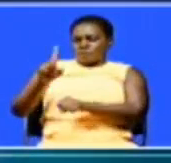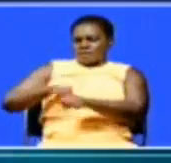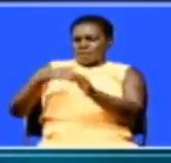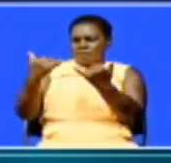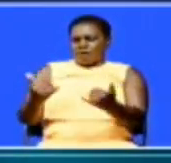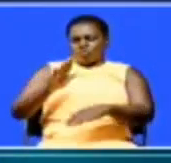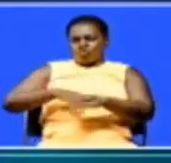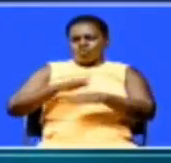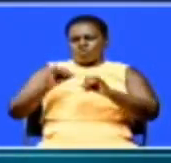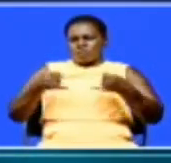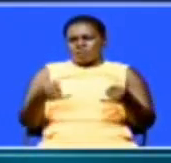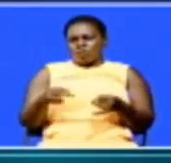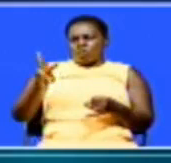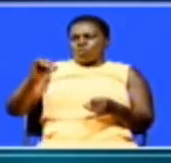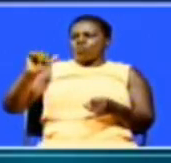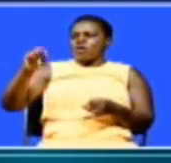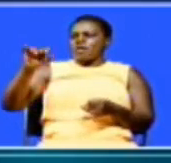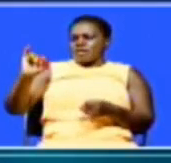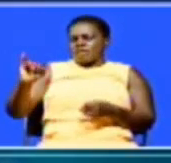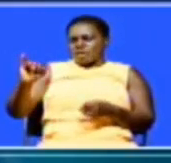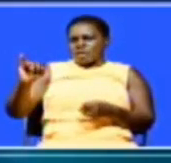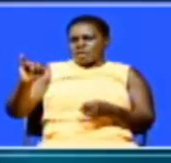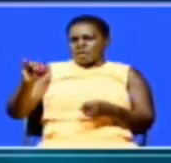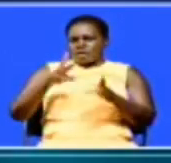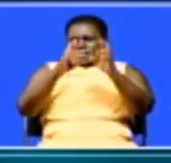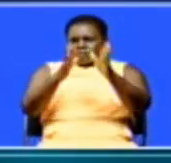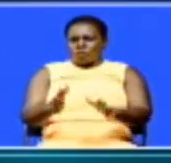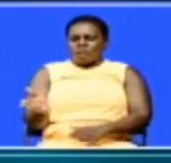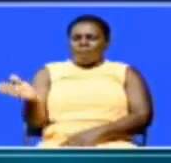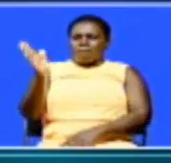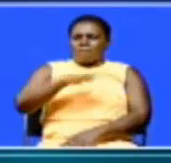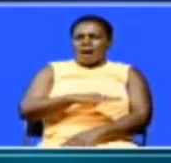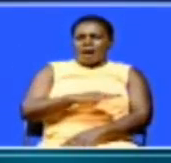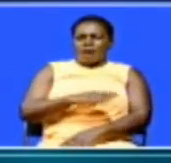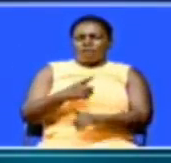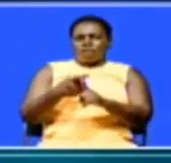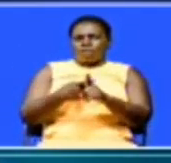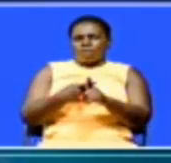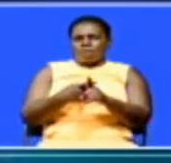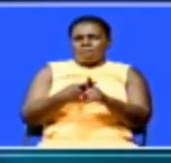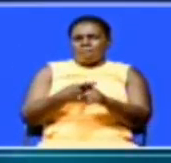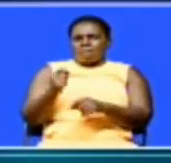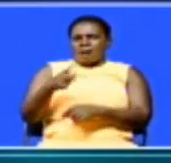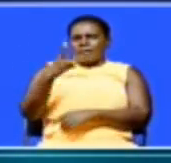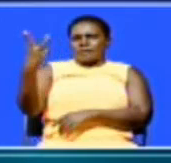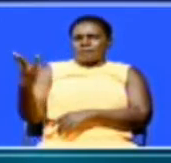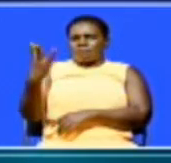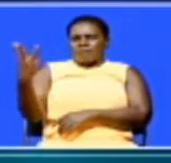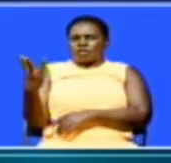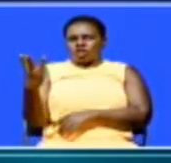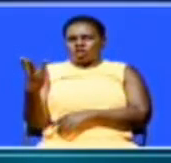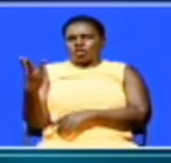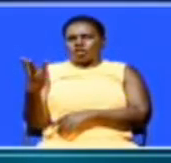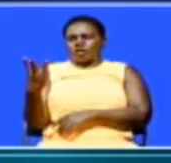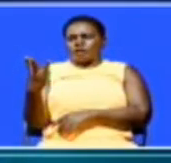time some good news. Winnie Kamau, a data journalist, got back into the country from Sierra Leone in mid-March. And